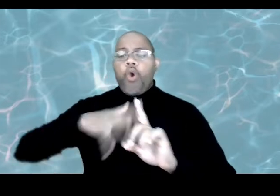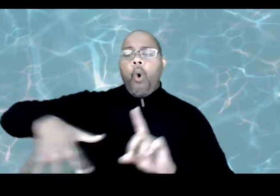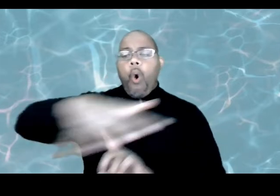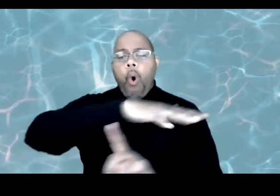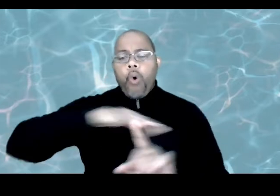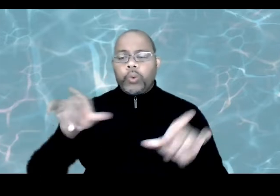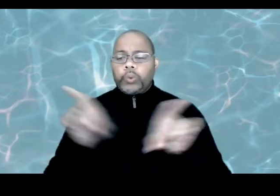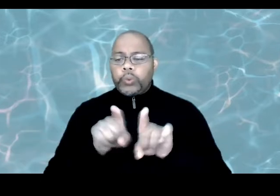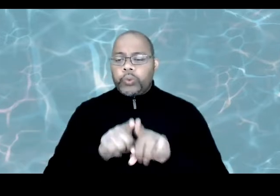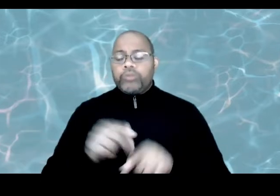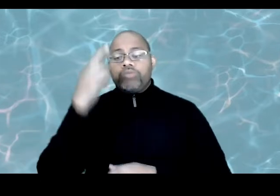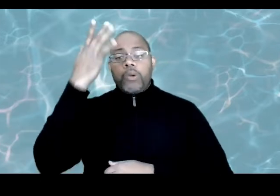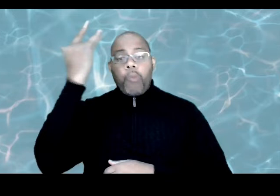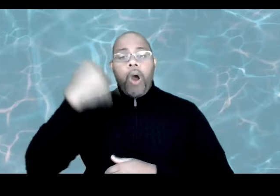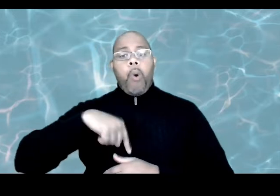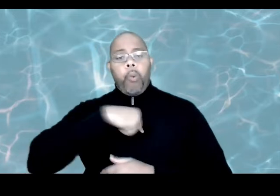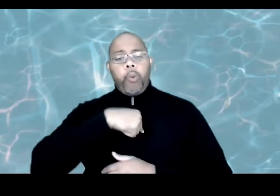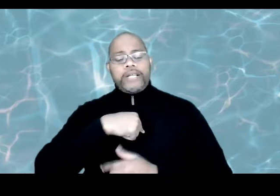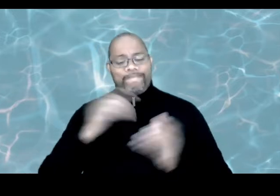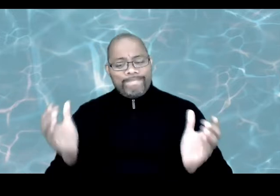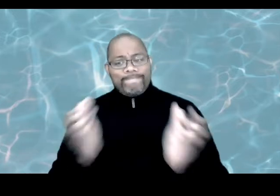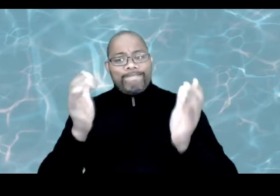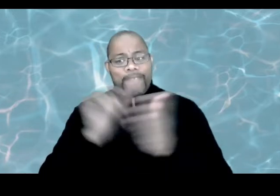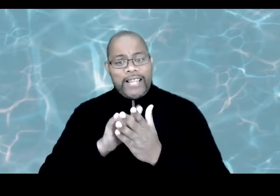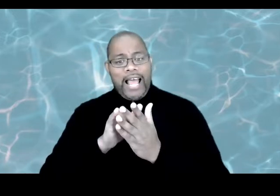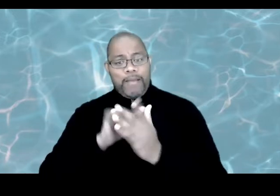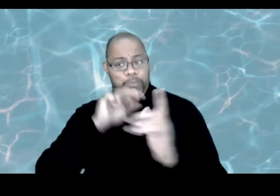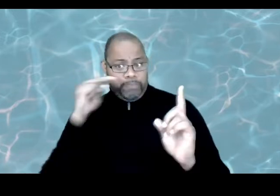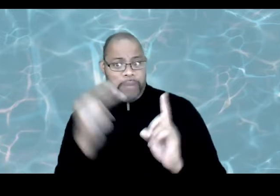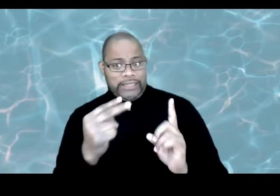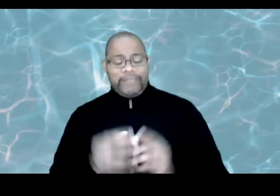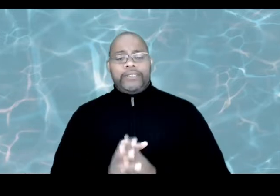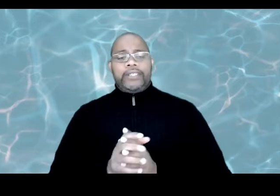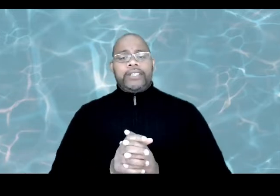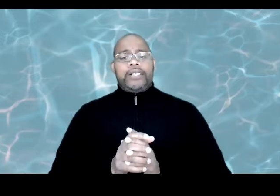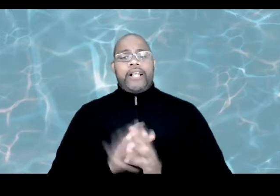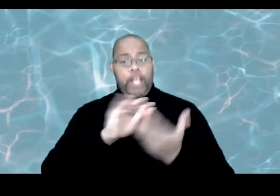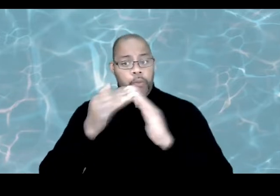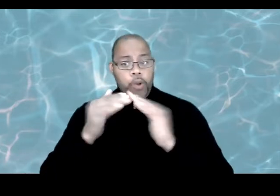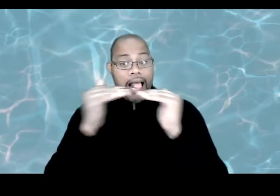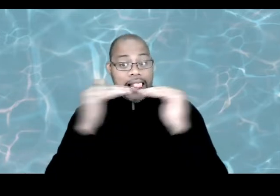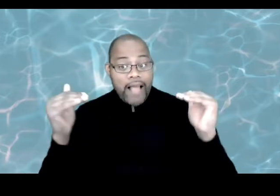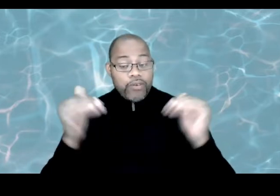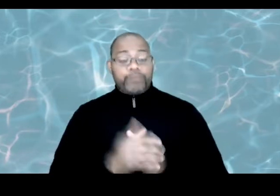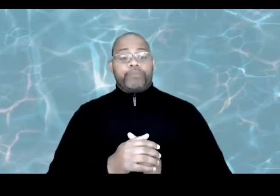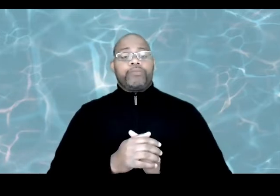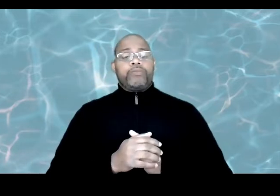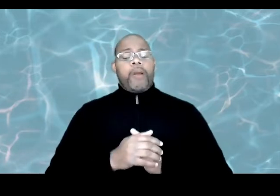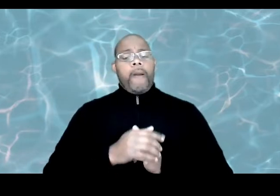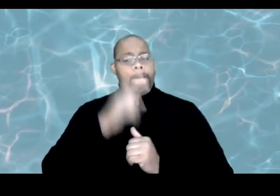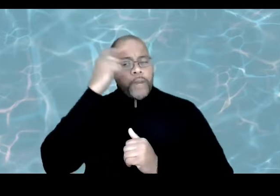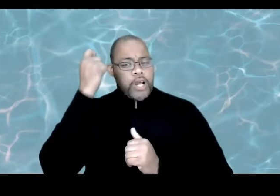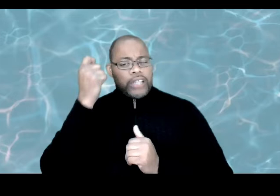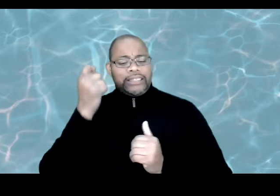as a whole. And so the reason that we're pushing forward the application of asking these questions on a community level is